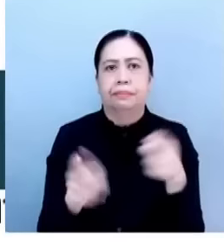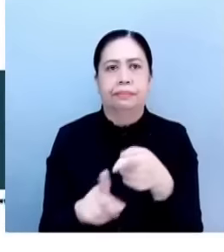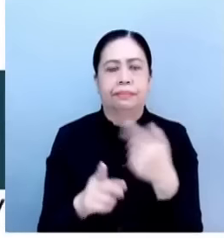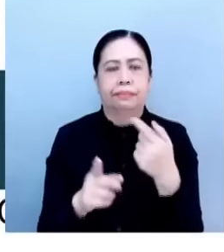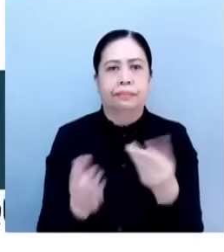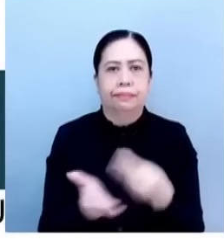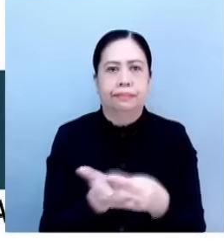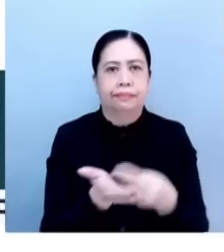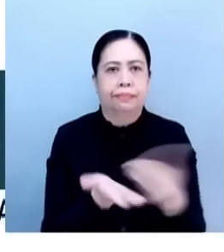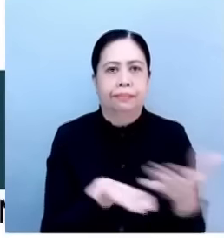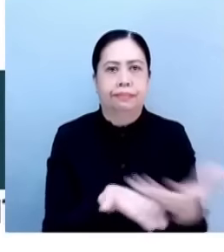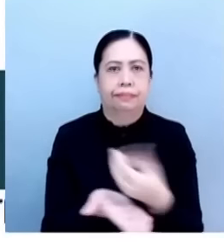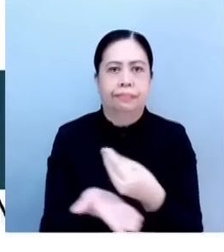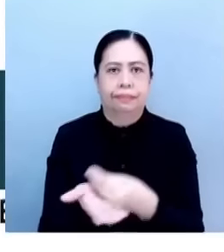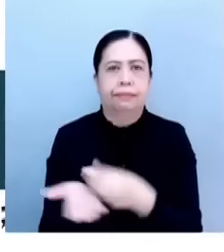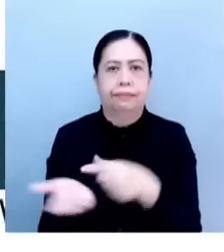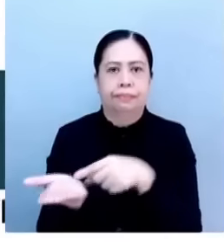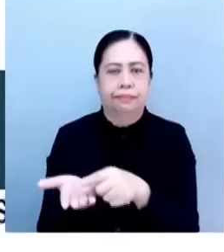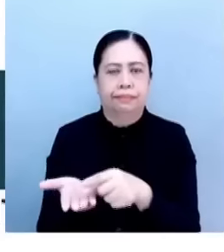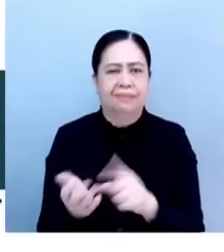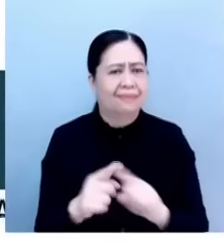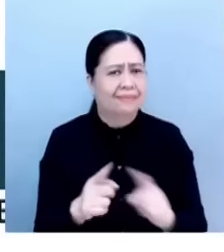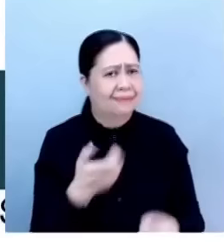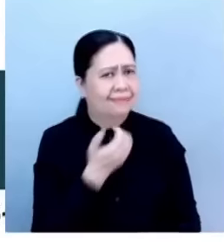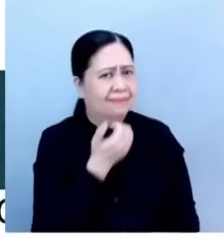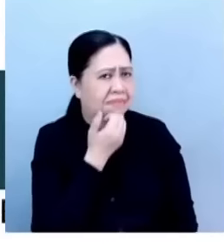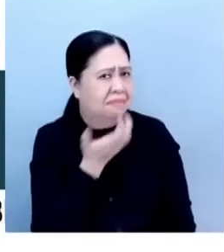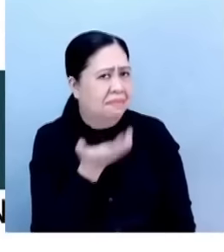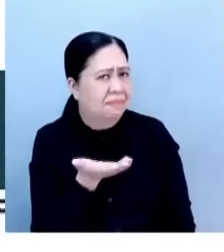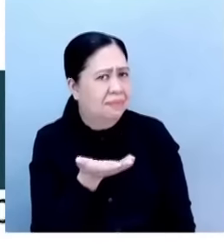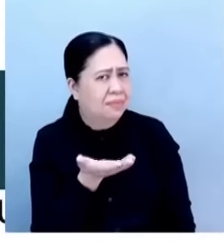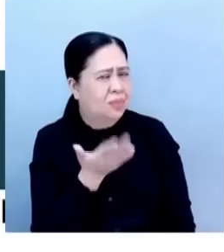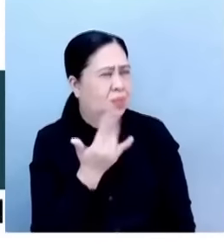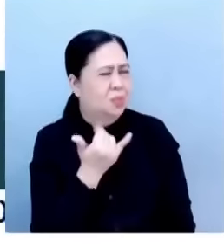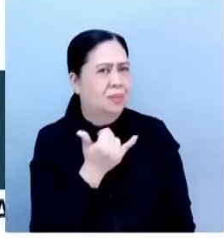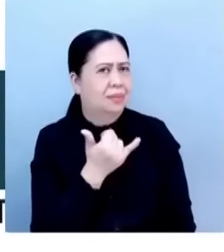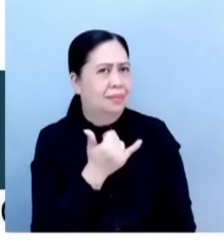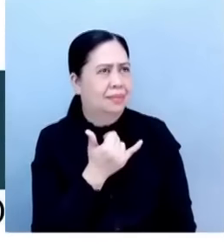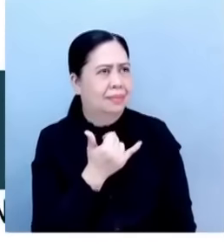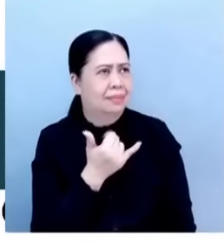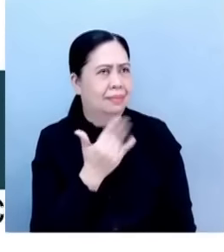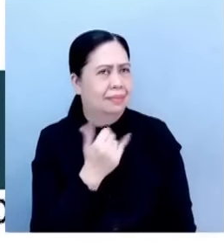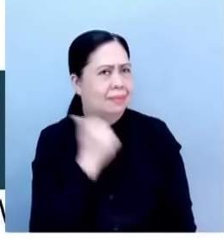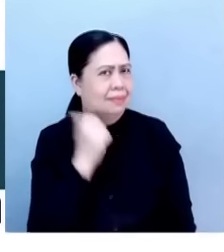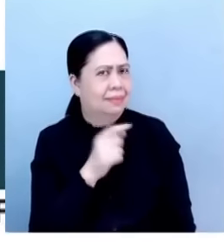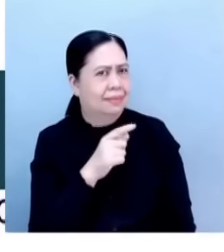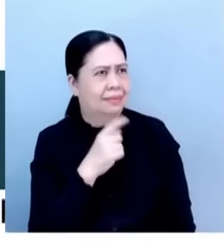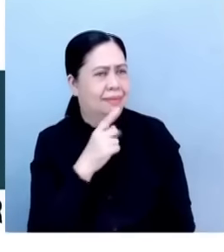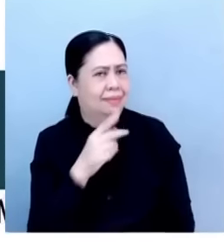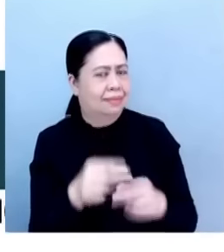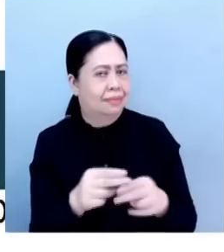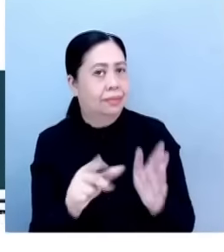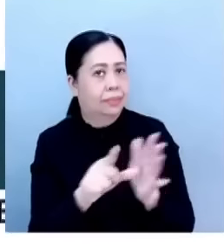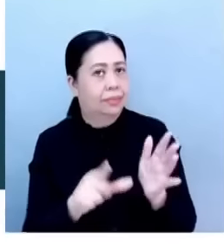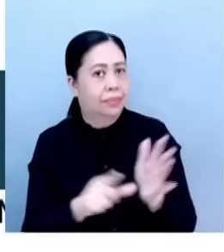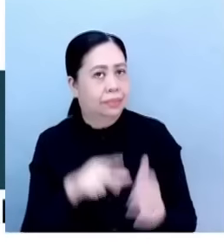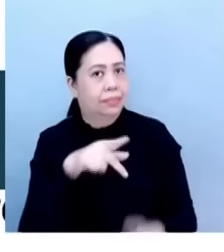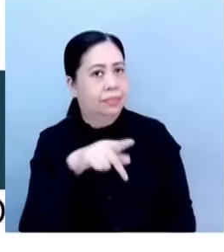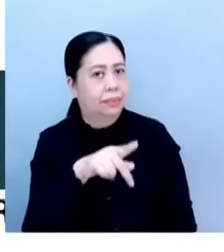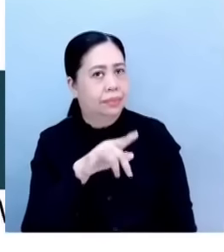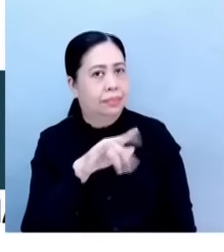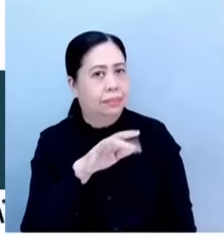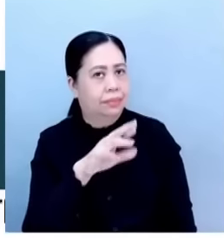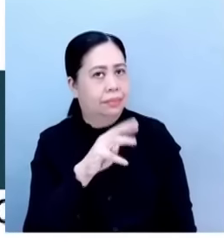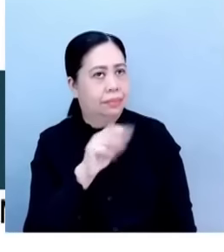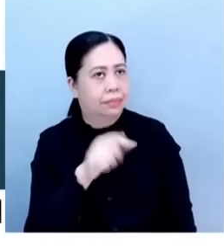the funds. But is there anything wrong with that? Do you think? As lawyers of Firma, that